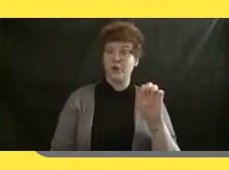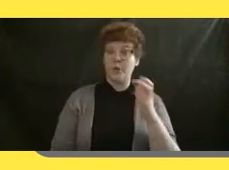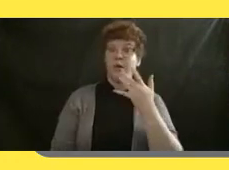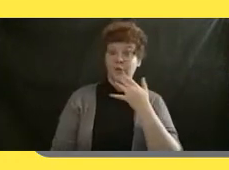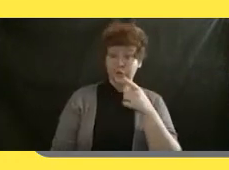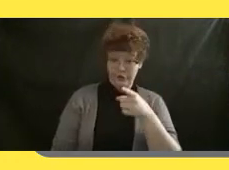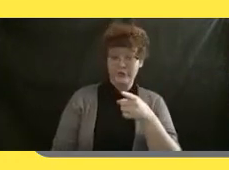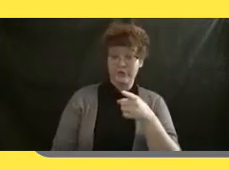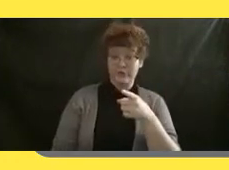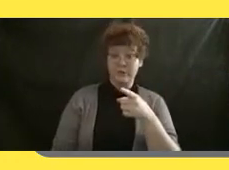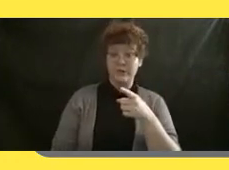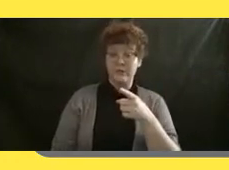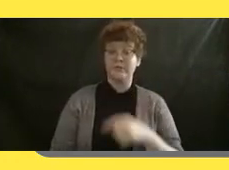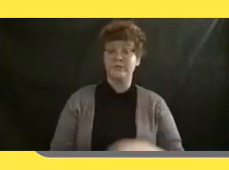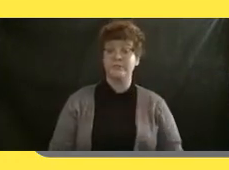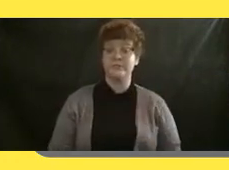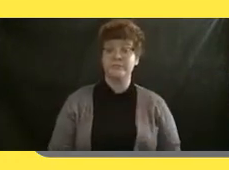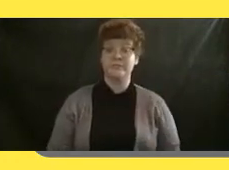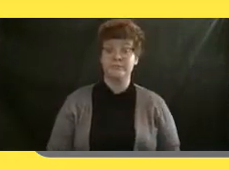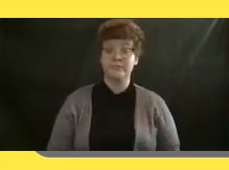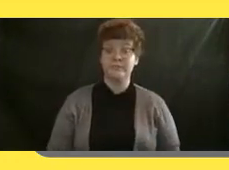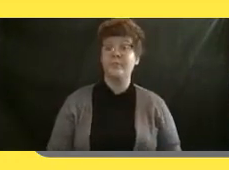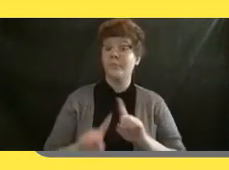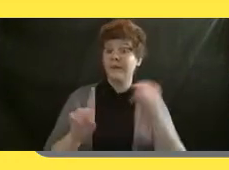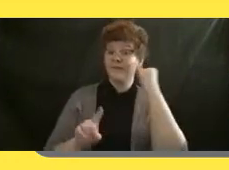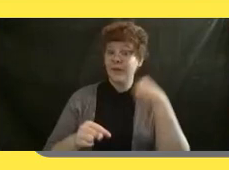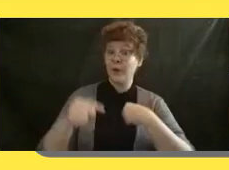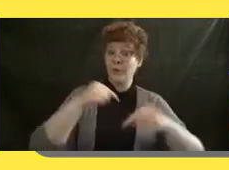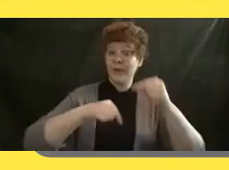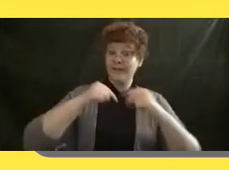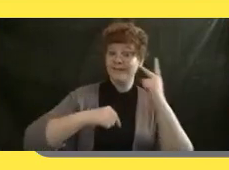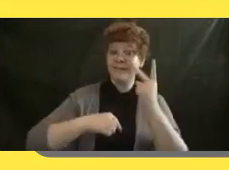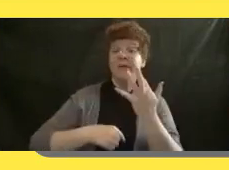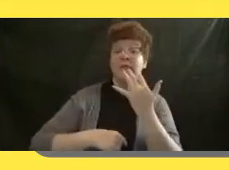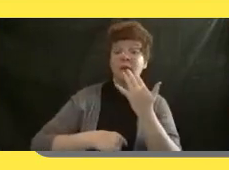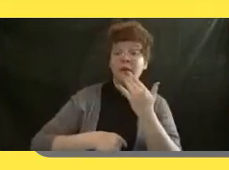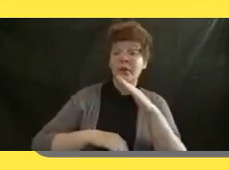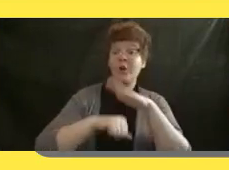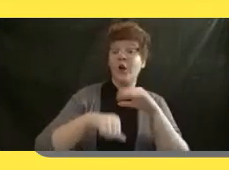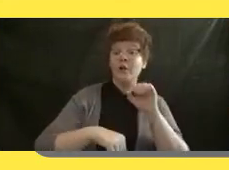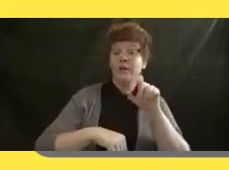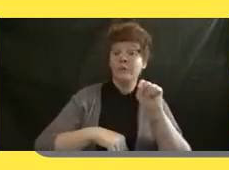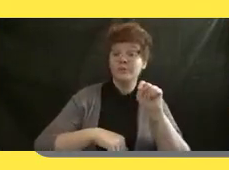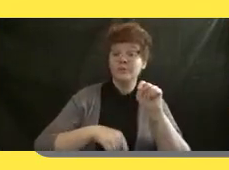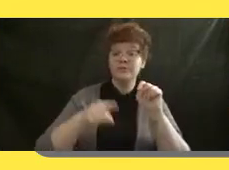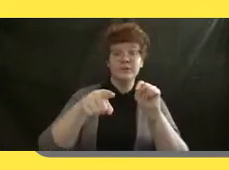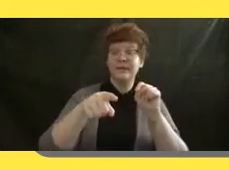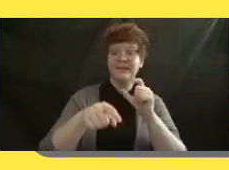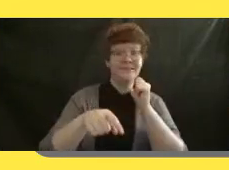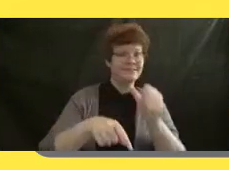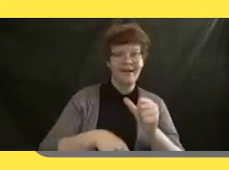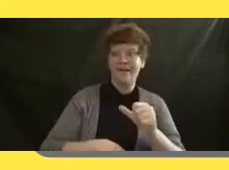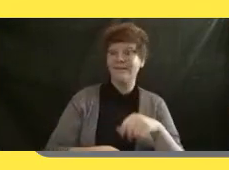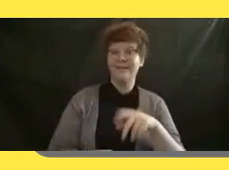back and I look at the color call out, notice that it's not a Pantone color or a tint anymore. It gives